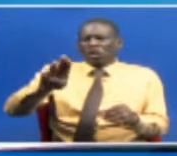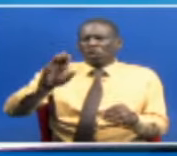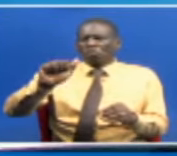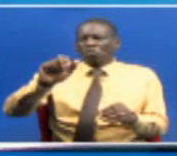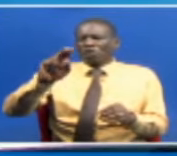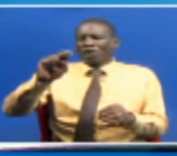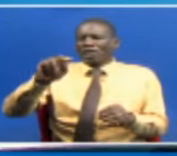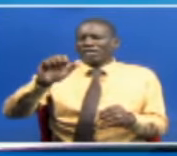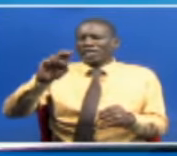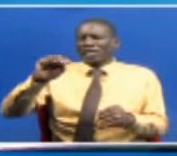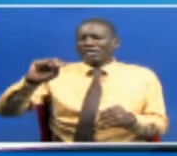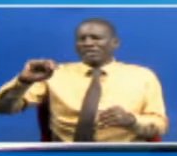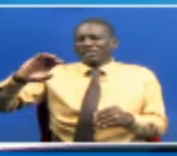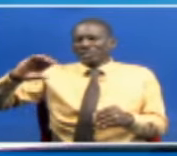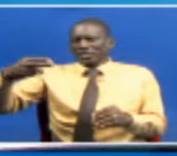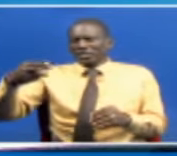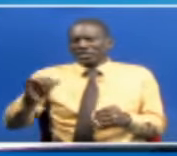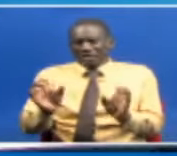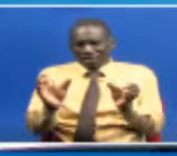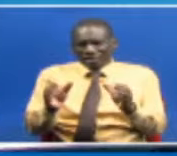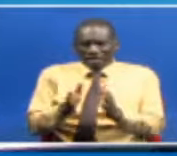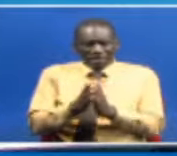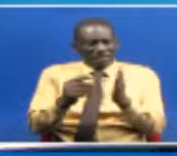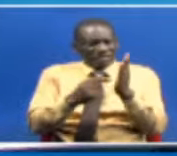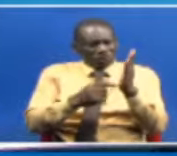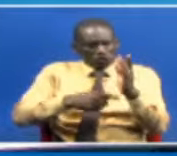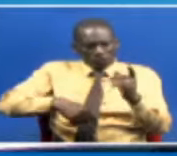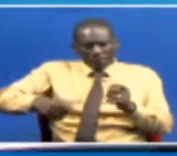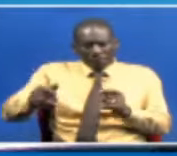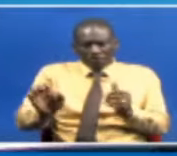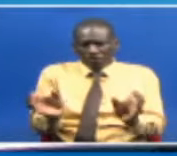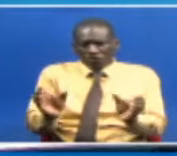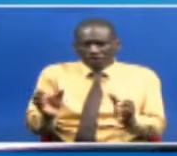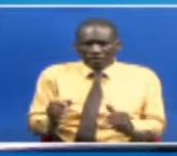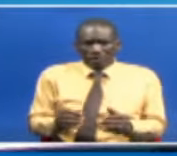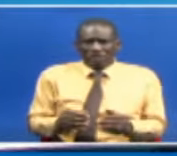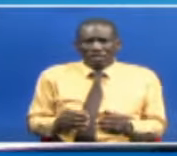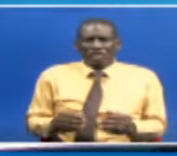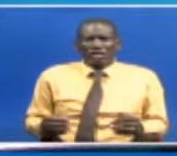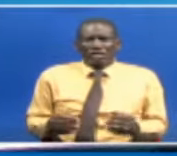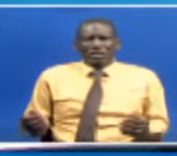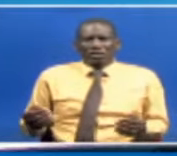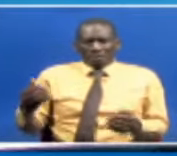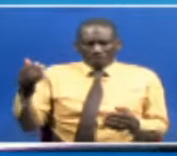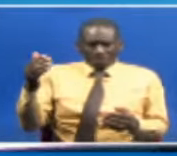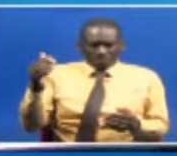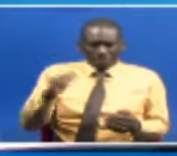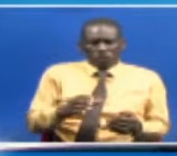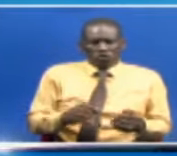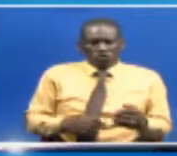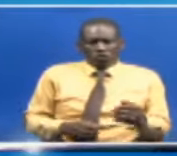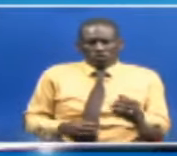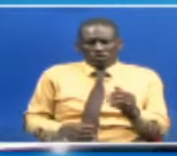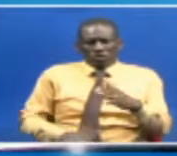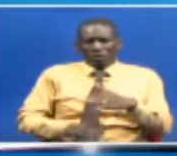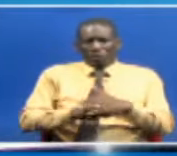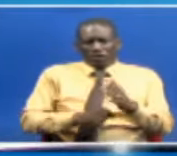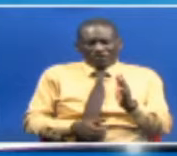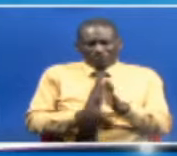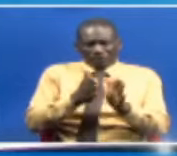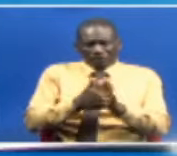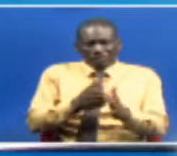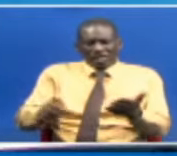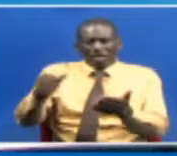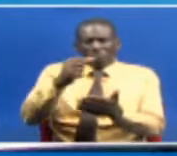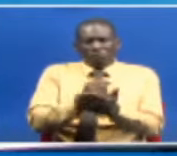M-Pesa and the technologies of payments for gas coming in to facilitate and expedite the employment